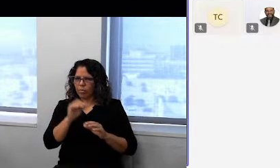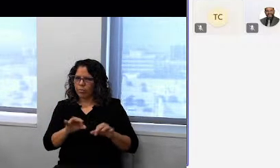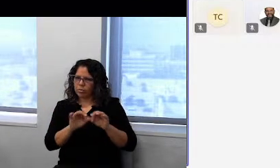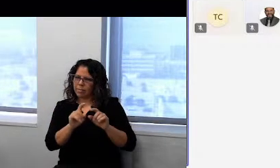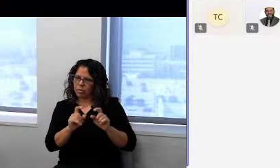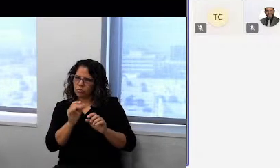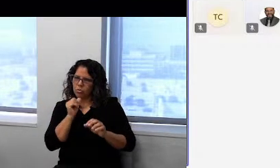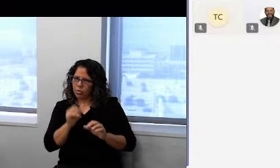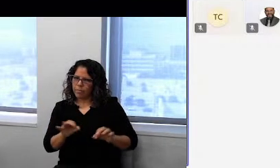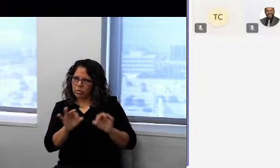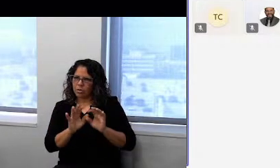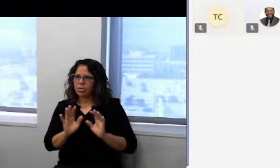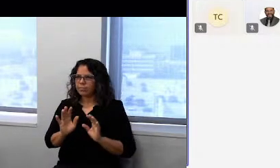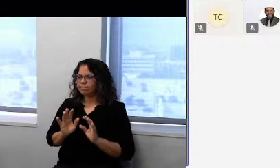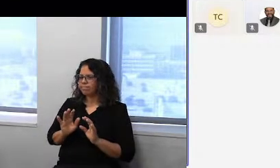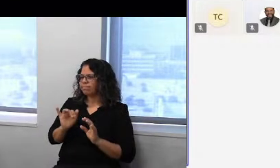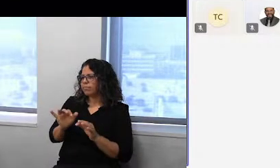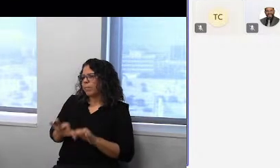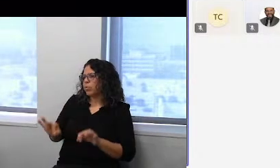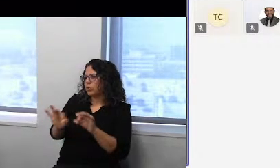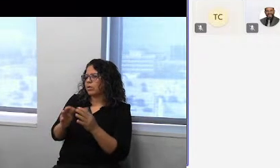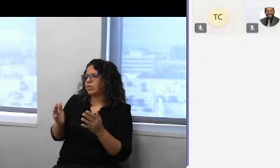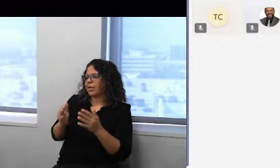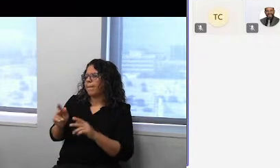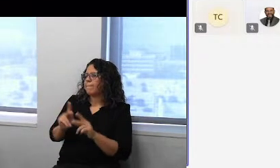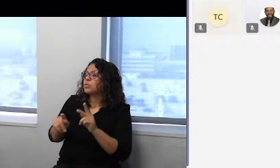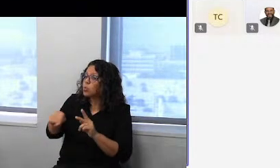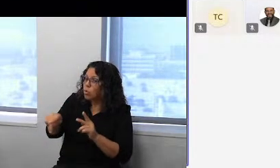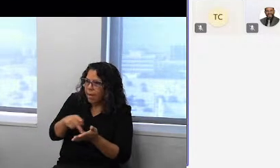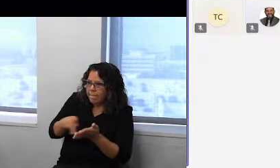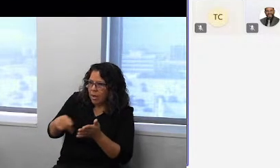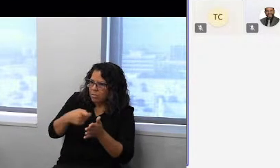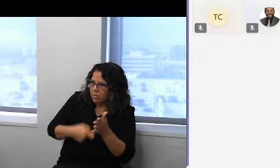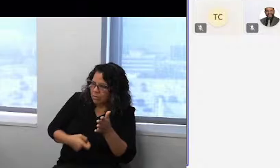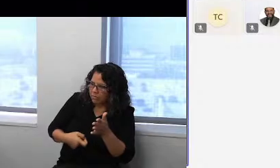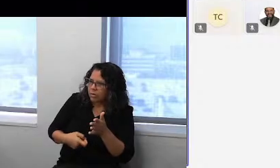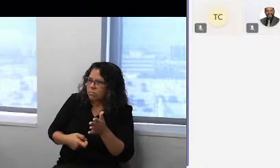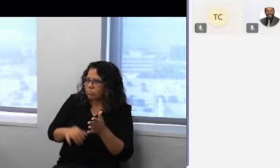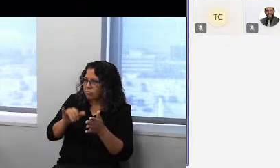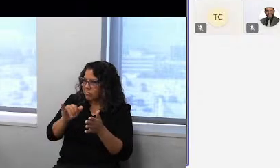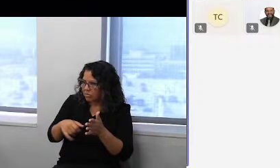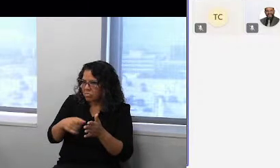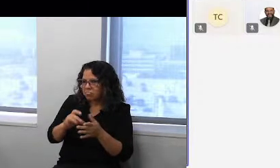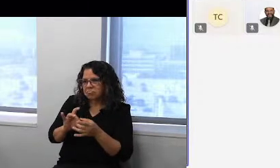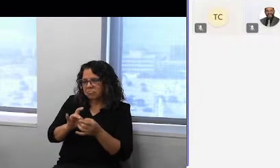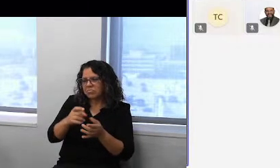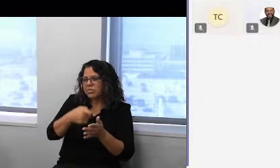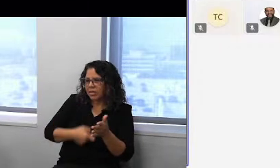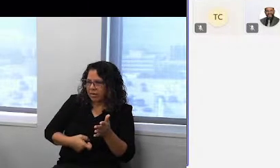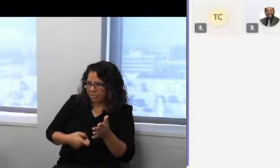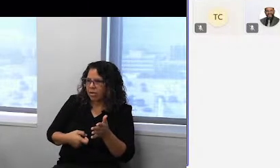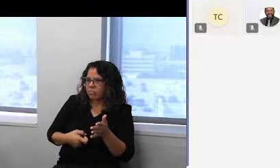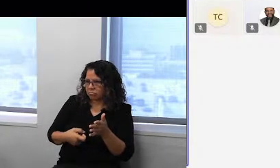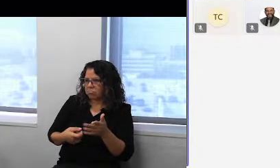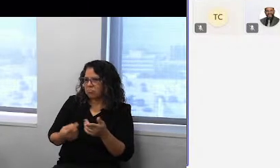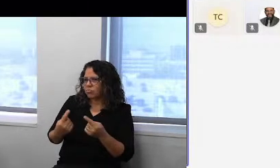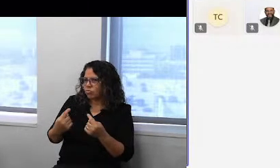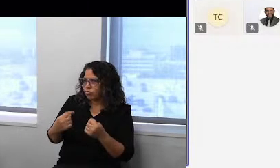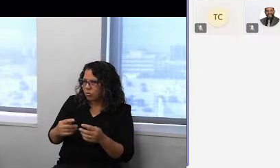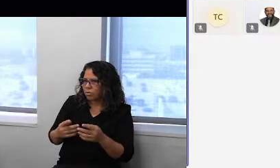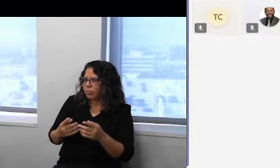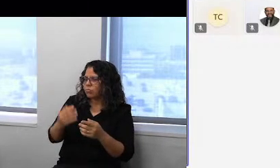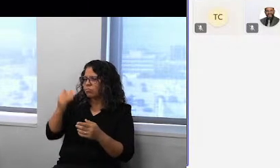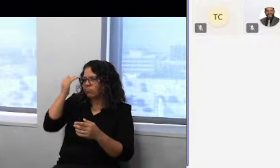is that customers pay for it, and this is a rate case, and what we're trying to figure out here is what's the best way for cost of